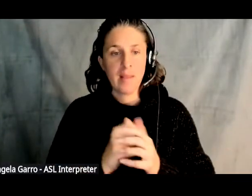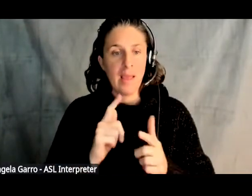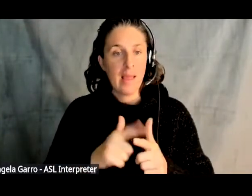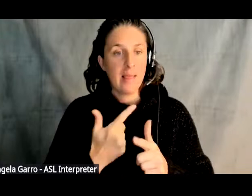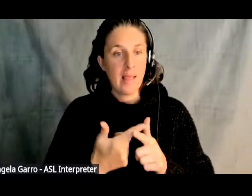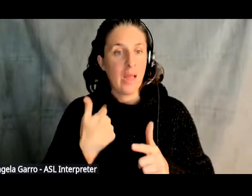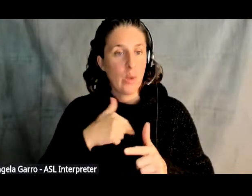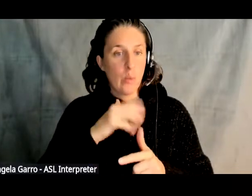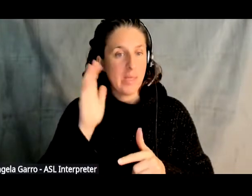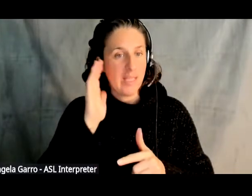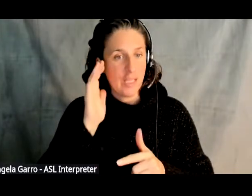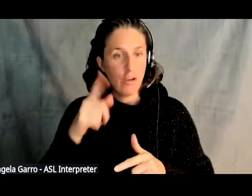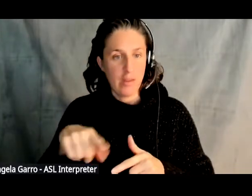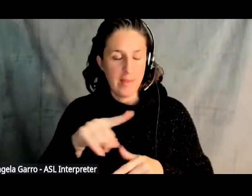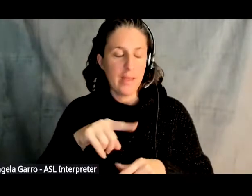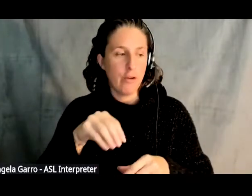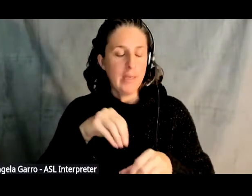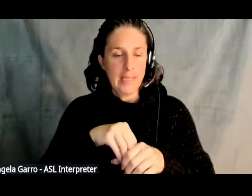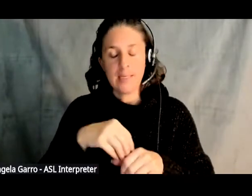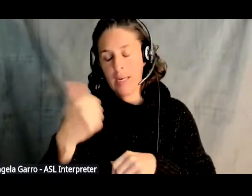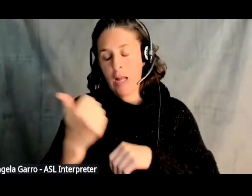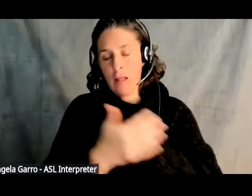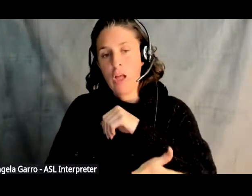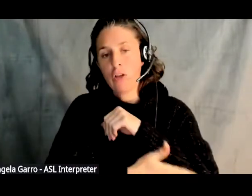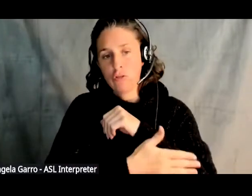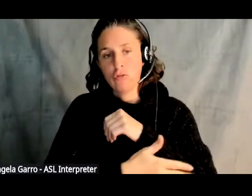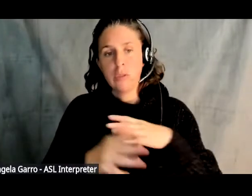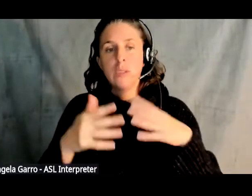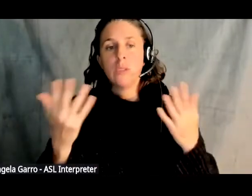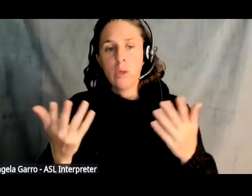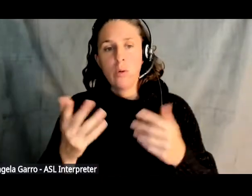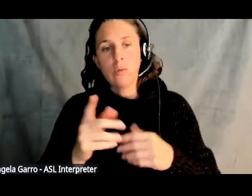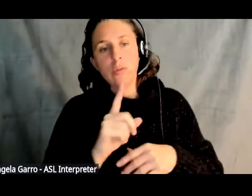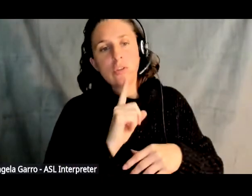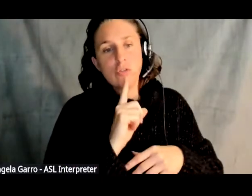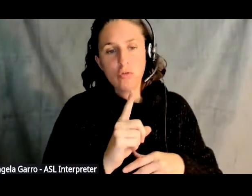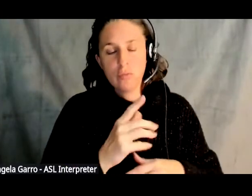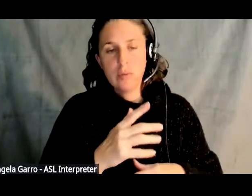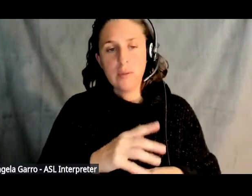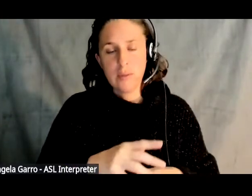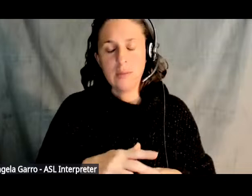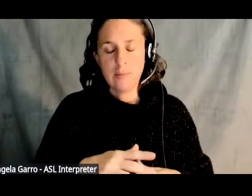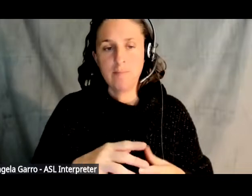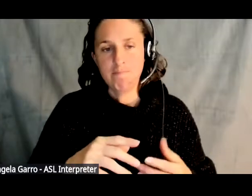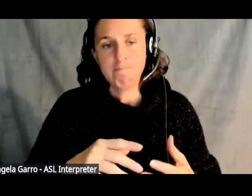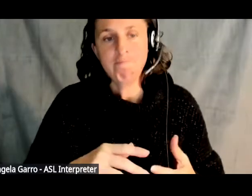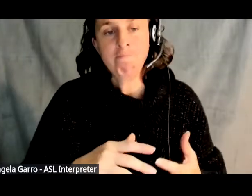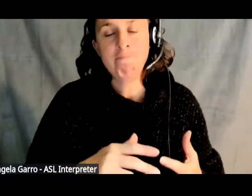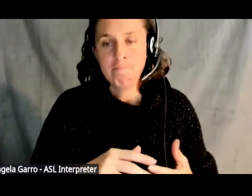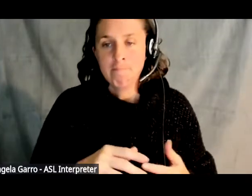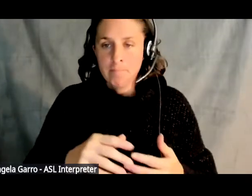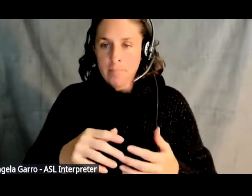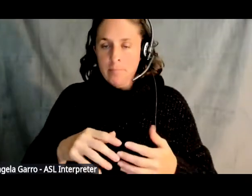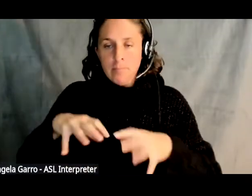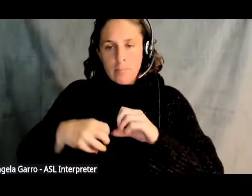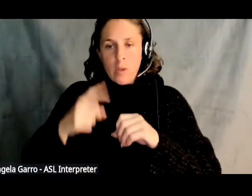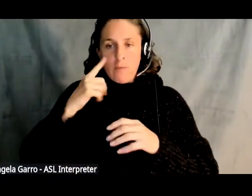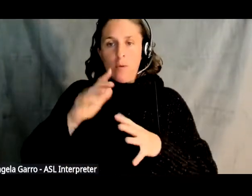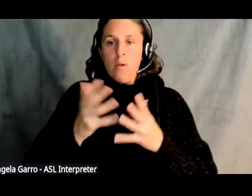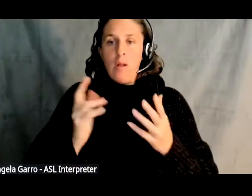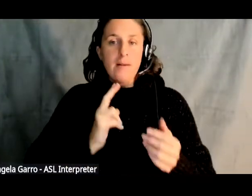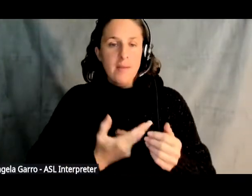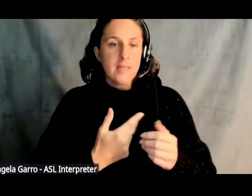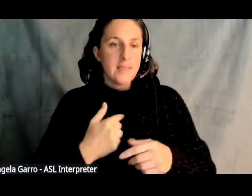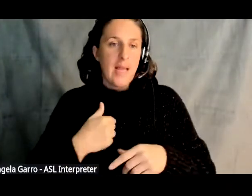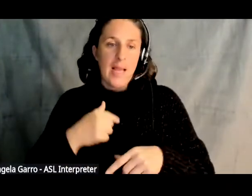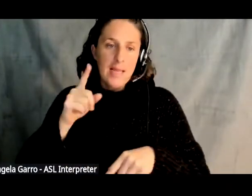are in another country. So it's very taxing on a lot of us. I can't even imagine how